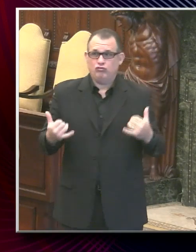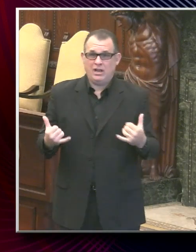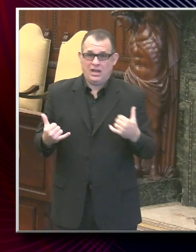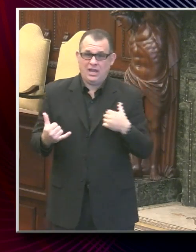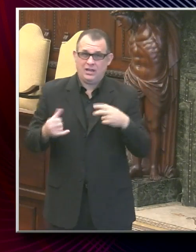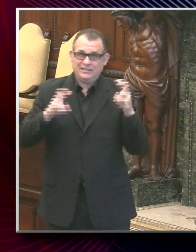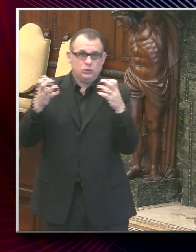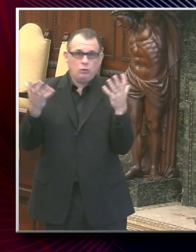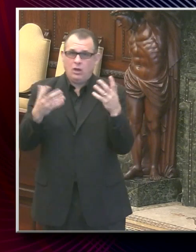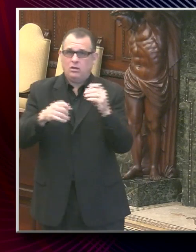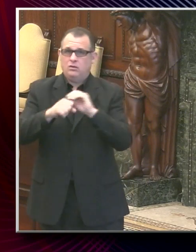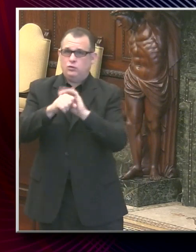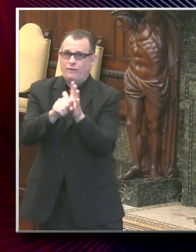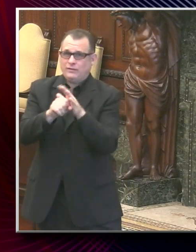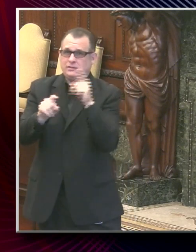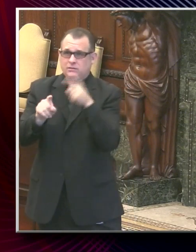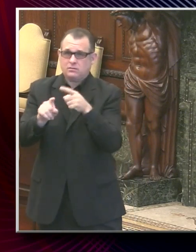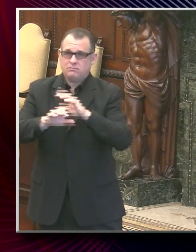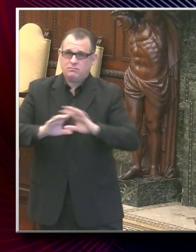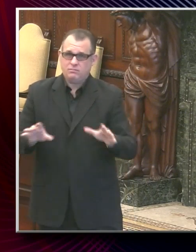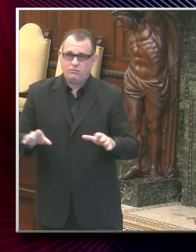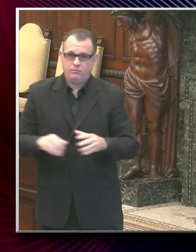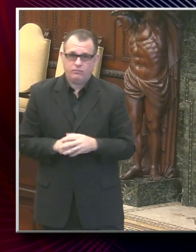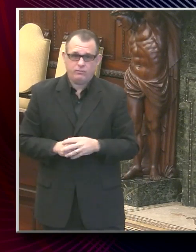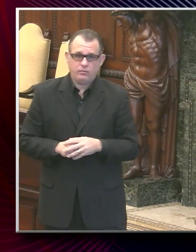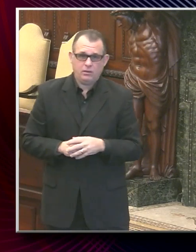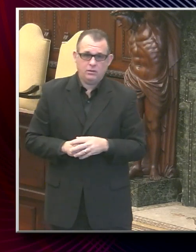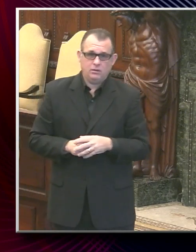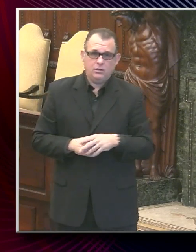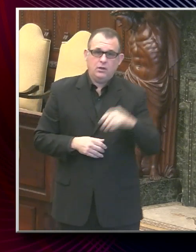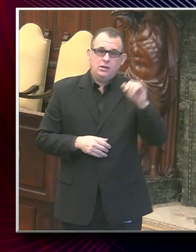Jack Tomsick now of Metro.